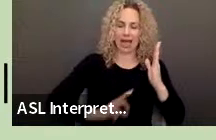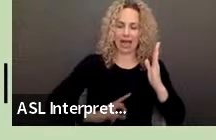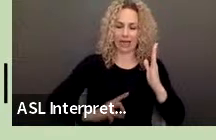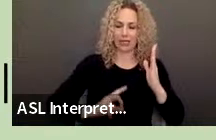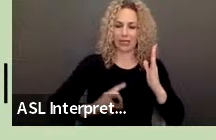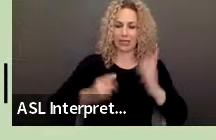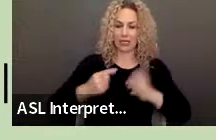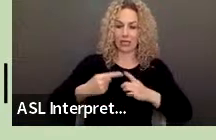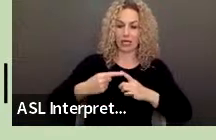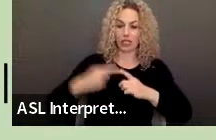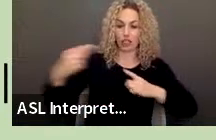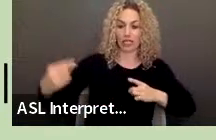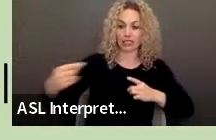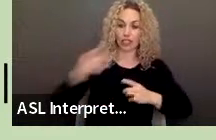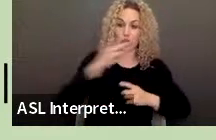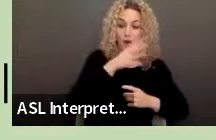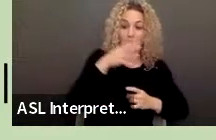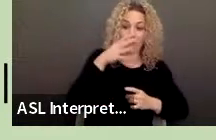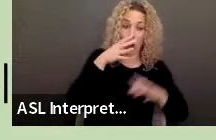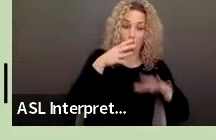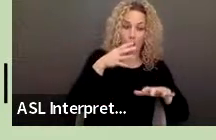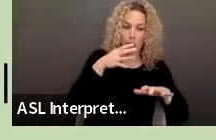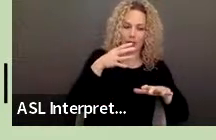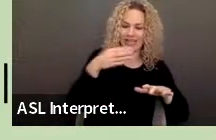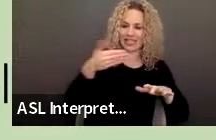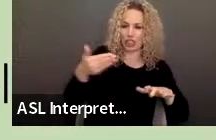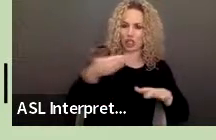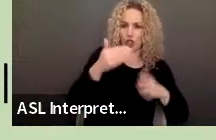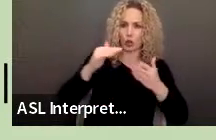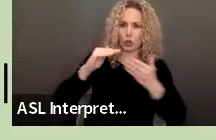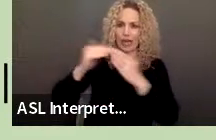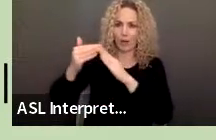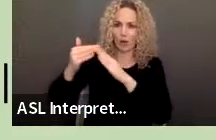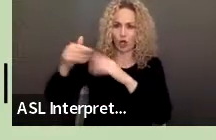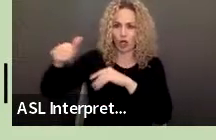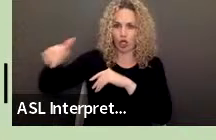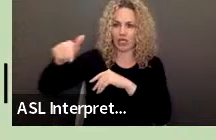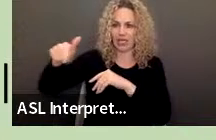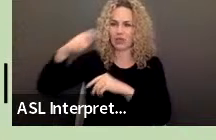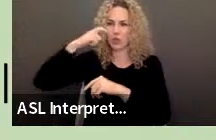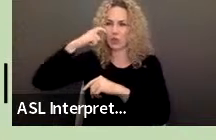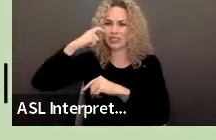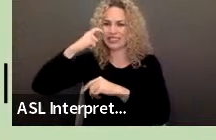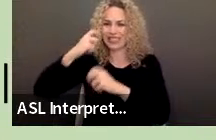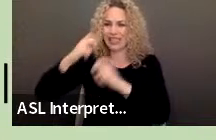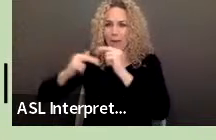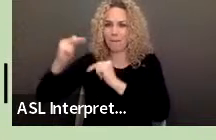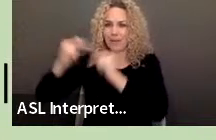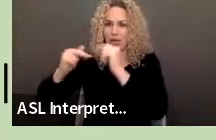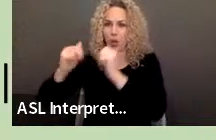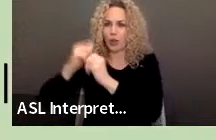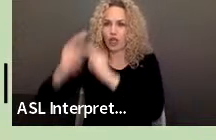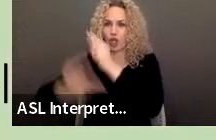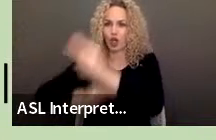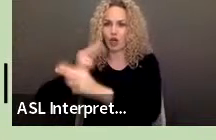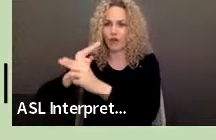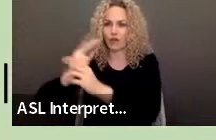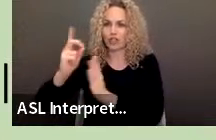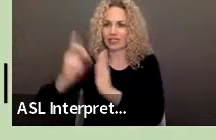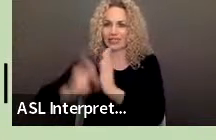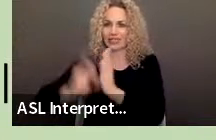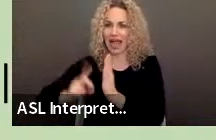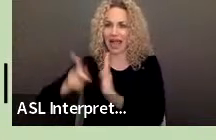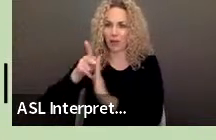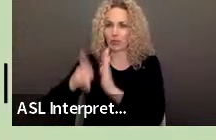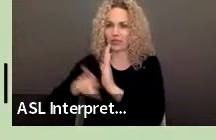to our farm is a new pocket neighborhood that was recently constructed with universal design principles in